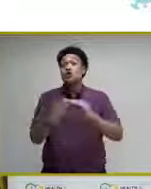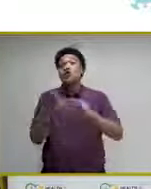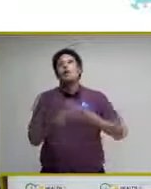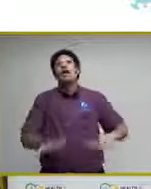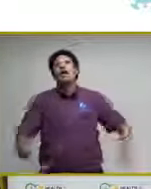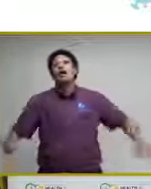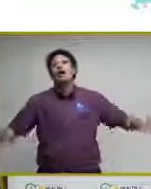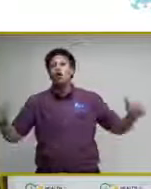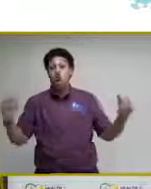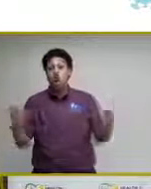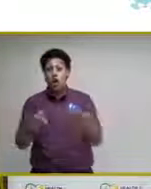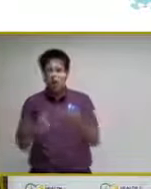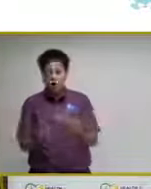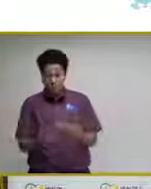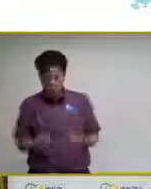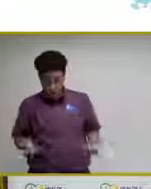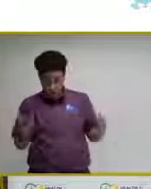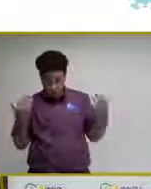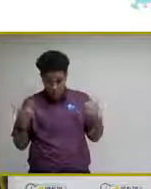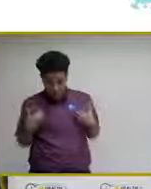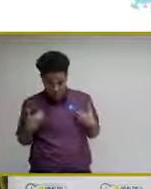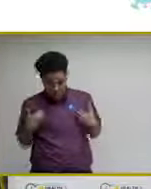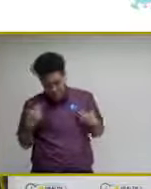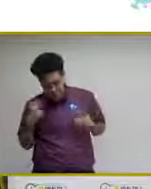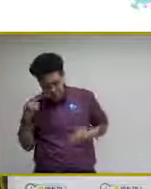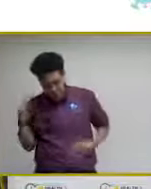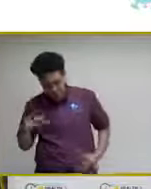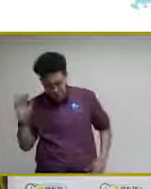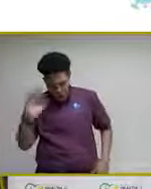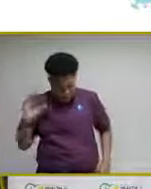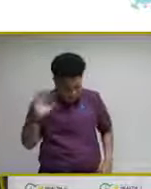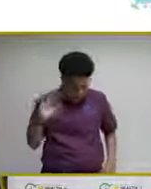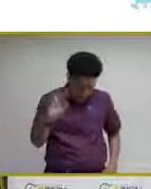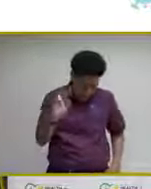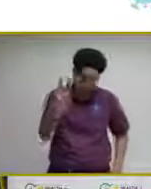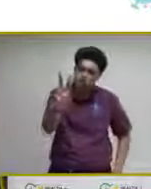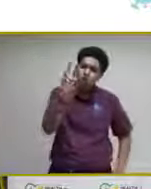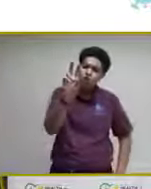have right now, we're looking at approximately